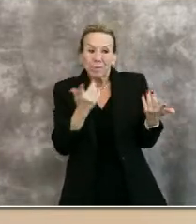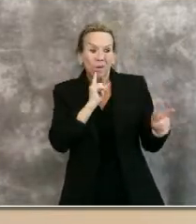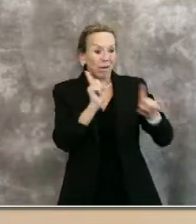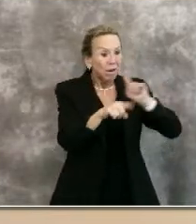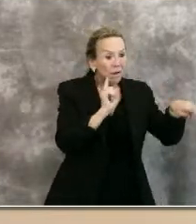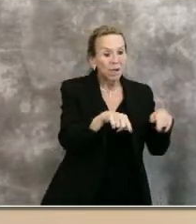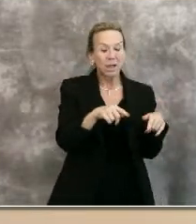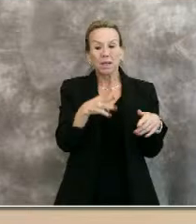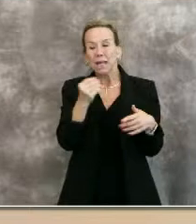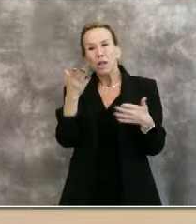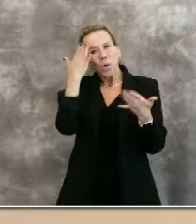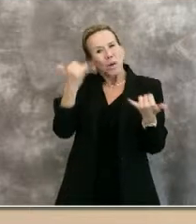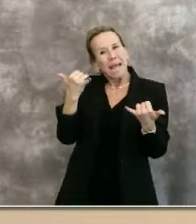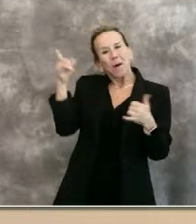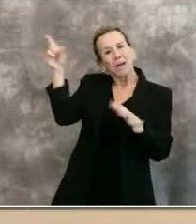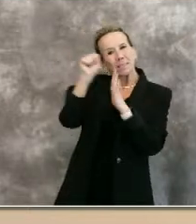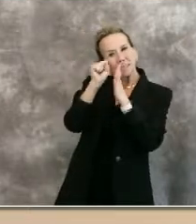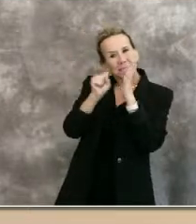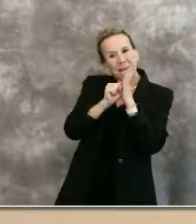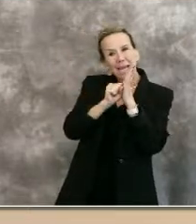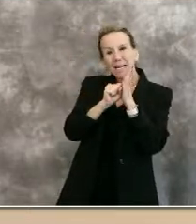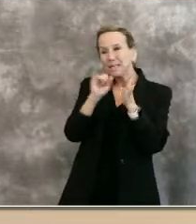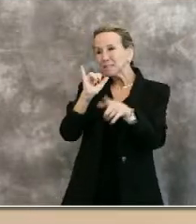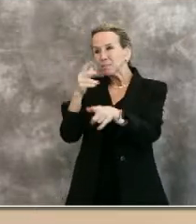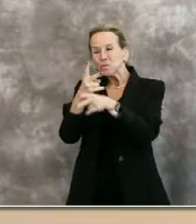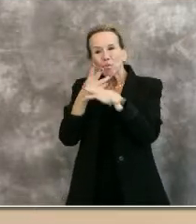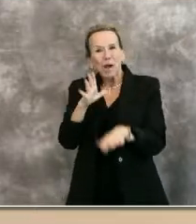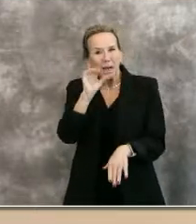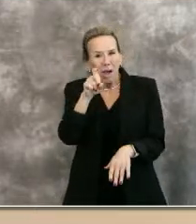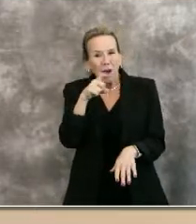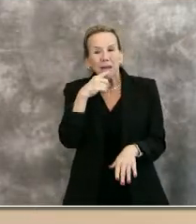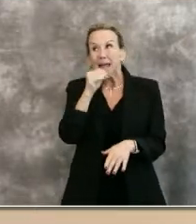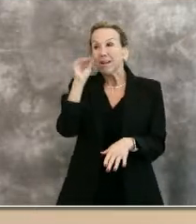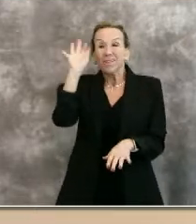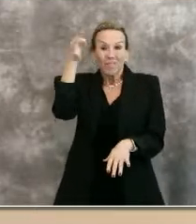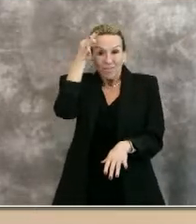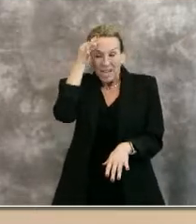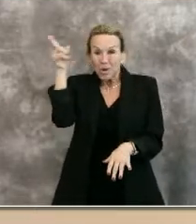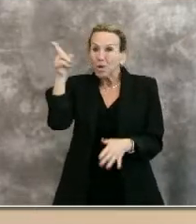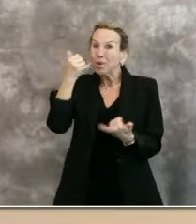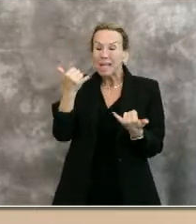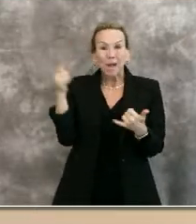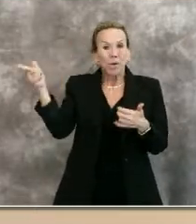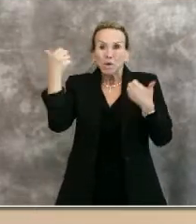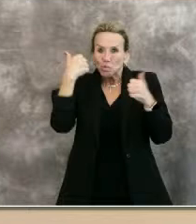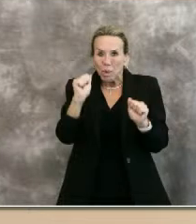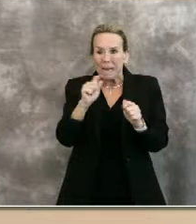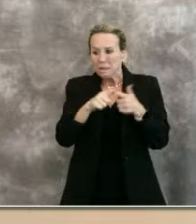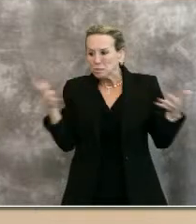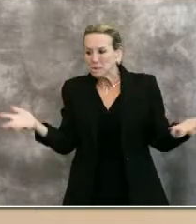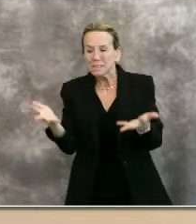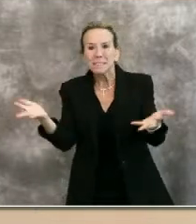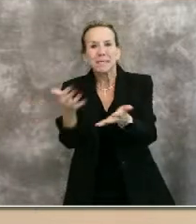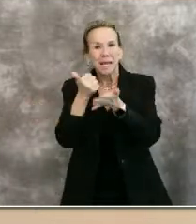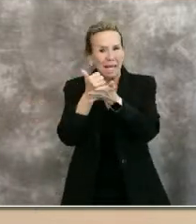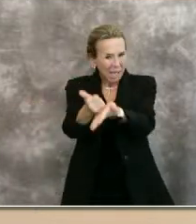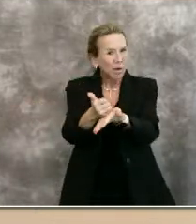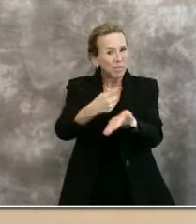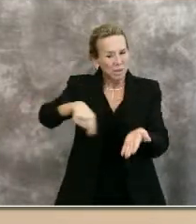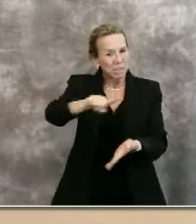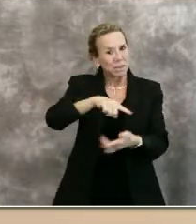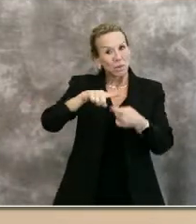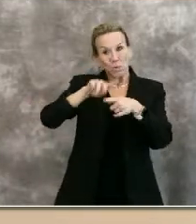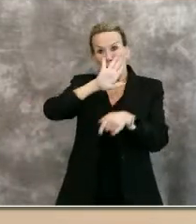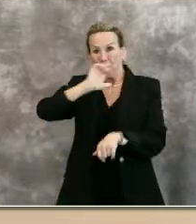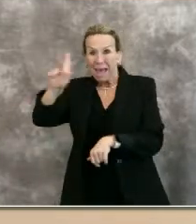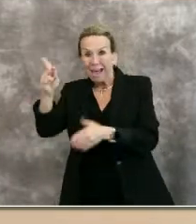just mentioned, along with things the state's doing and the federal government's doing to support our businesses as they try to get back to work, and in particular to support our workers that have